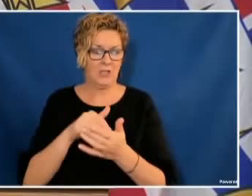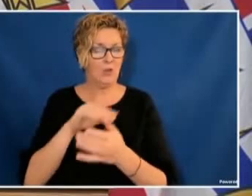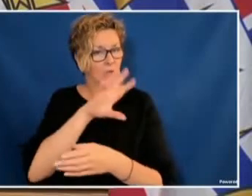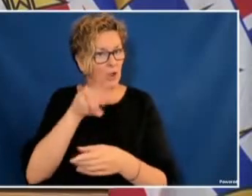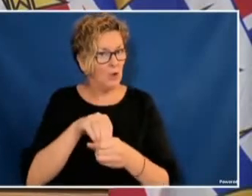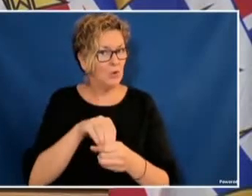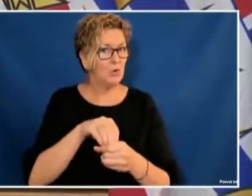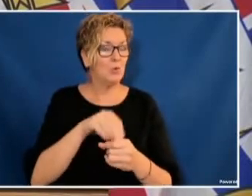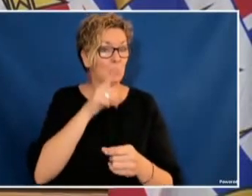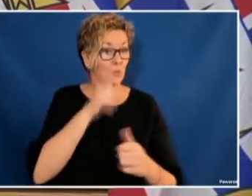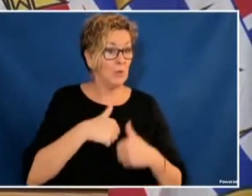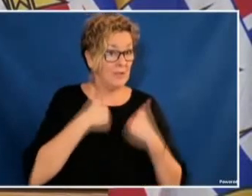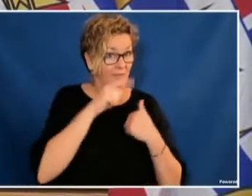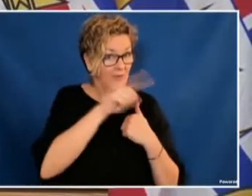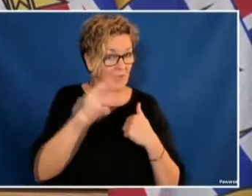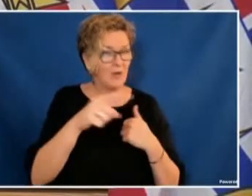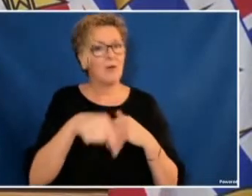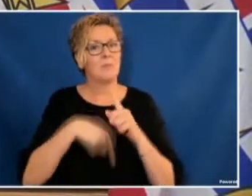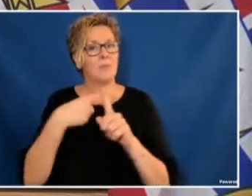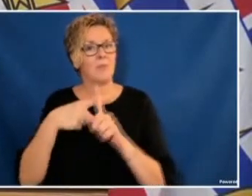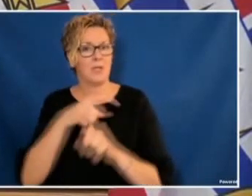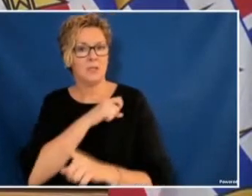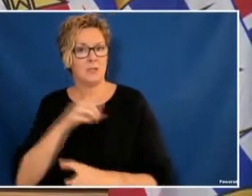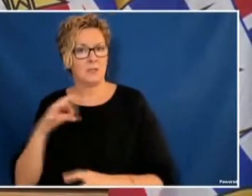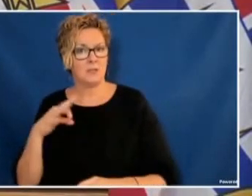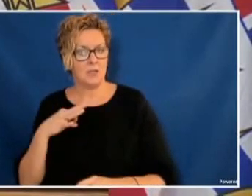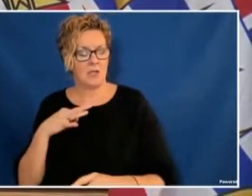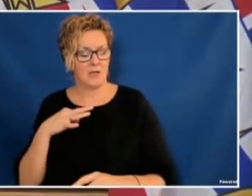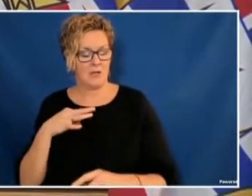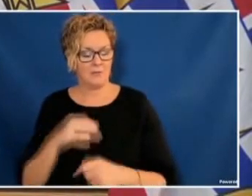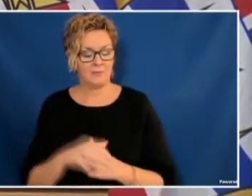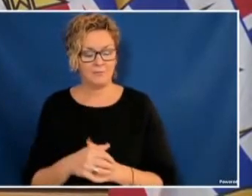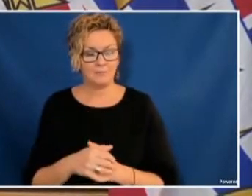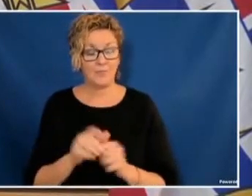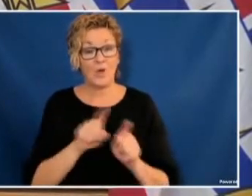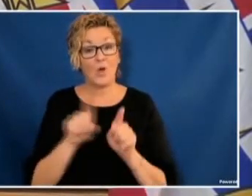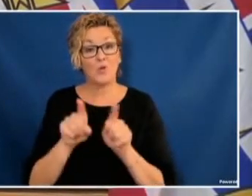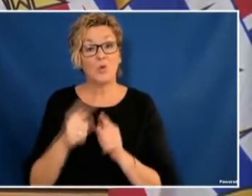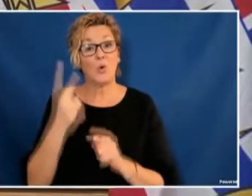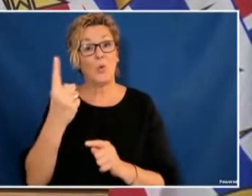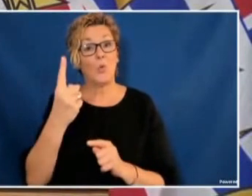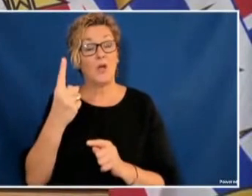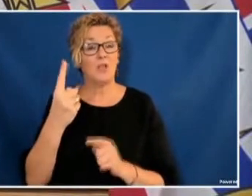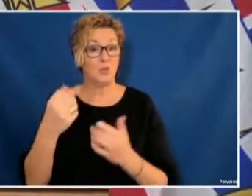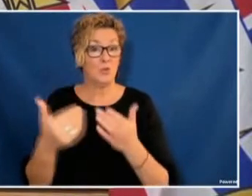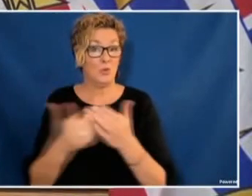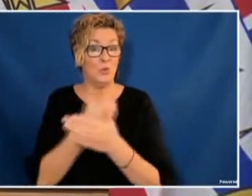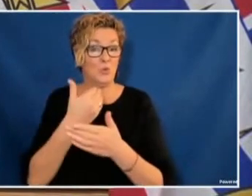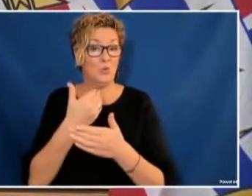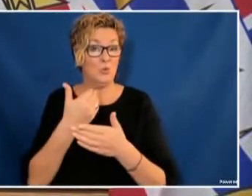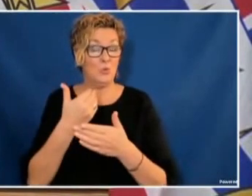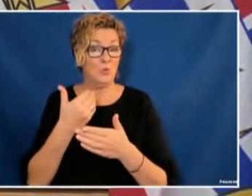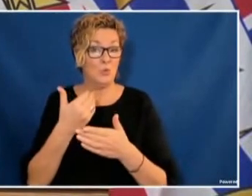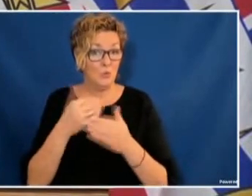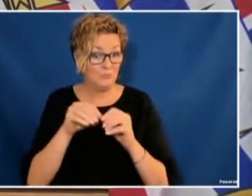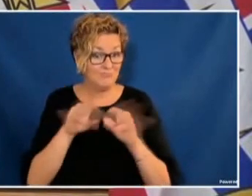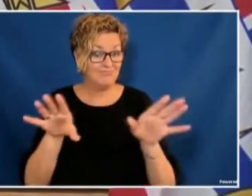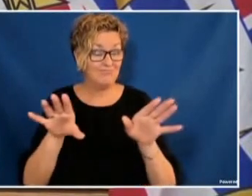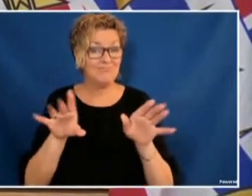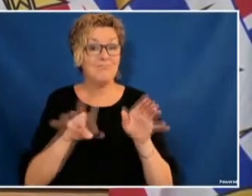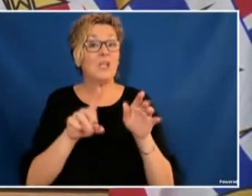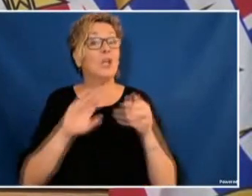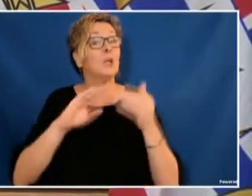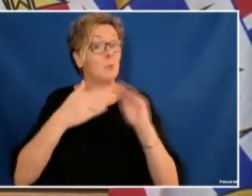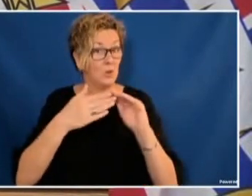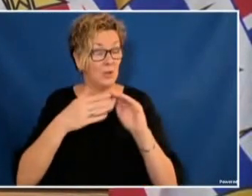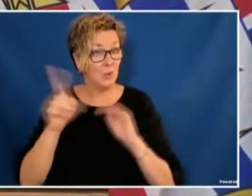actually mean. They have become an important measure both here and across the country. And I know many people look to the daily statement and the